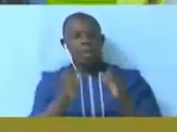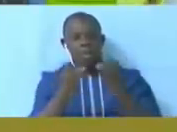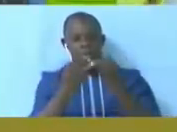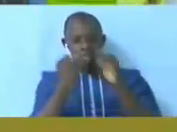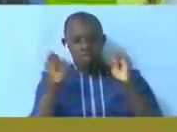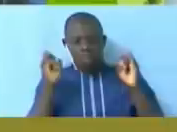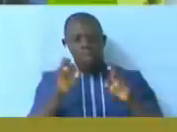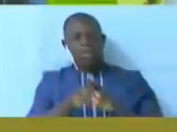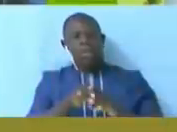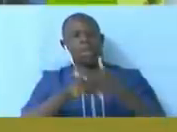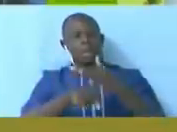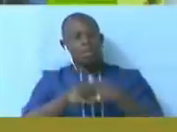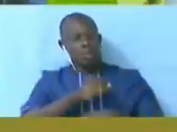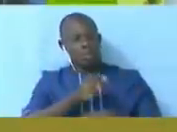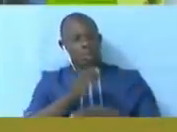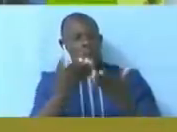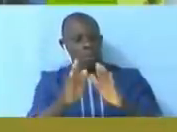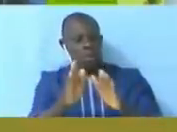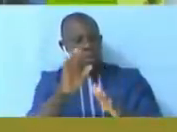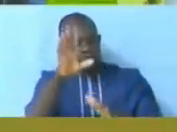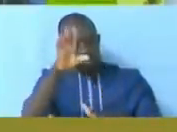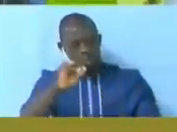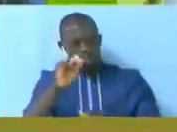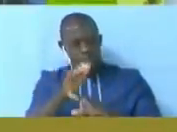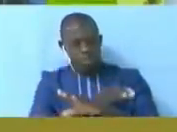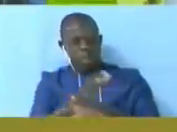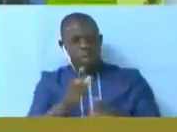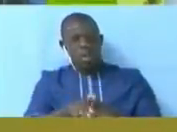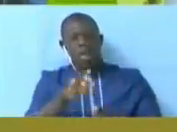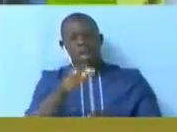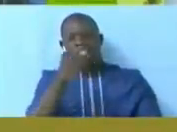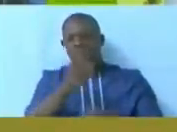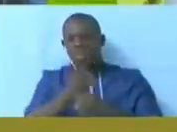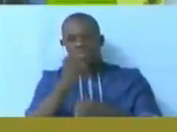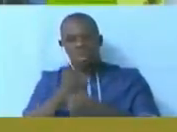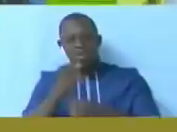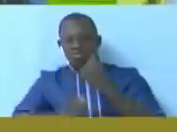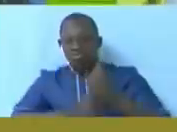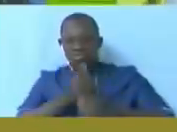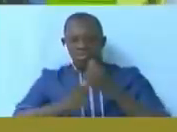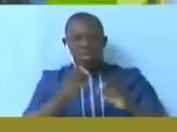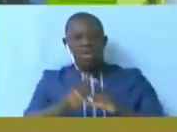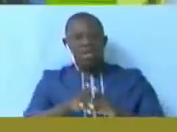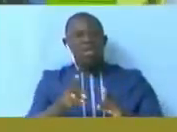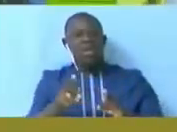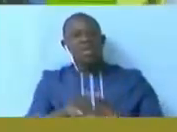who took liberty into their hands and brutalized innocent Gambians,